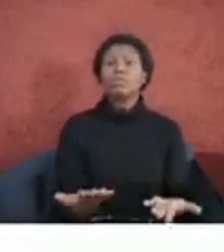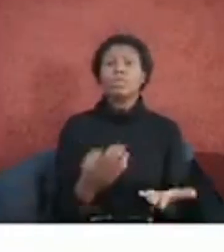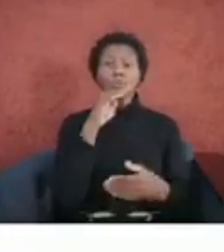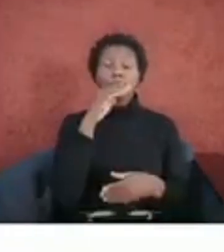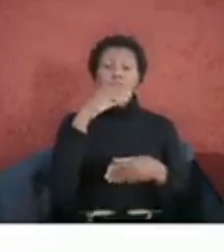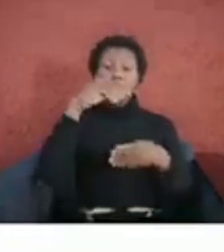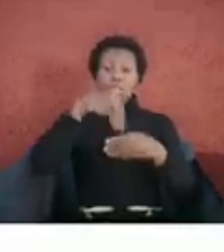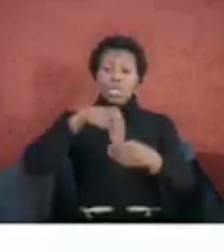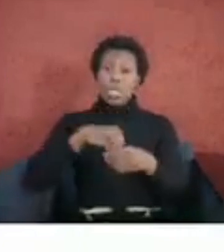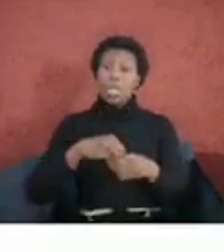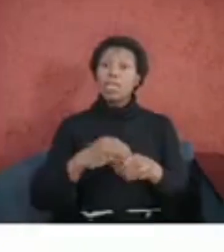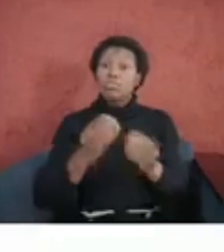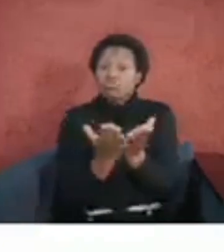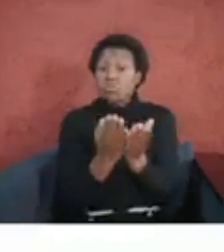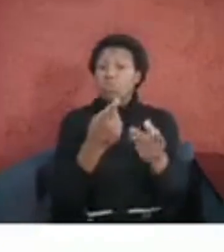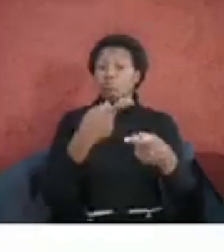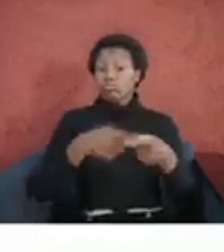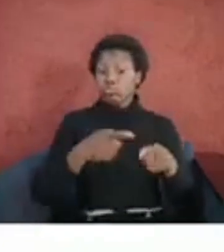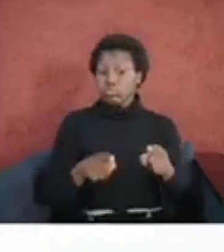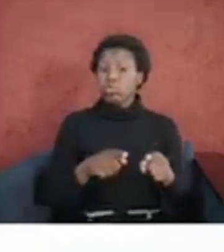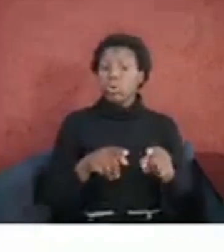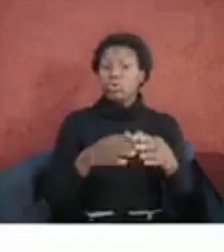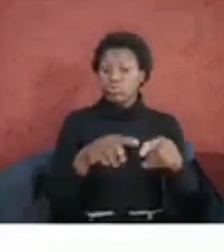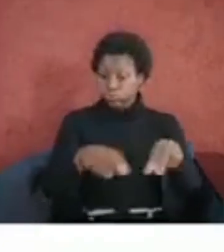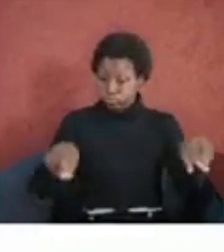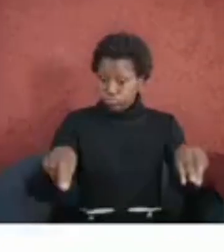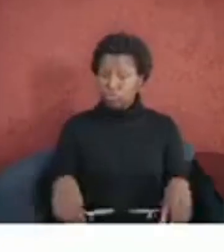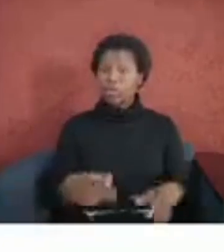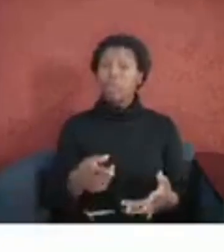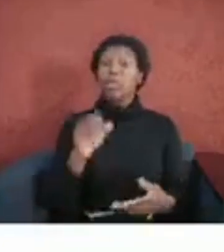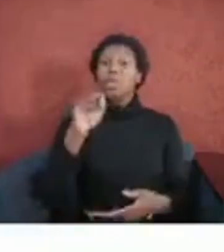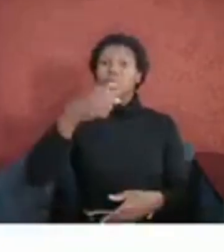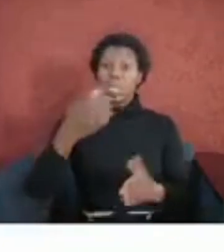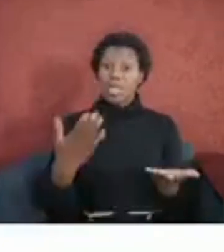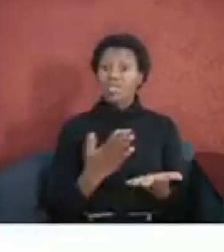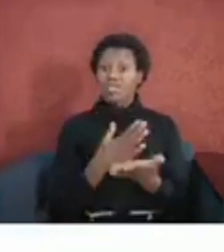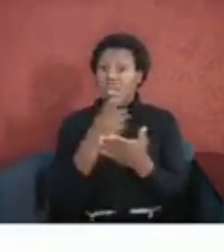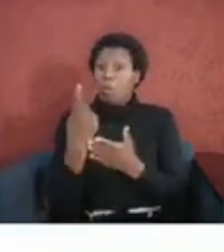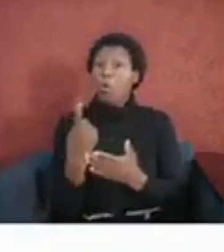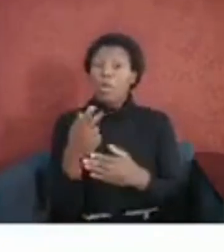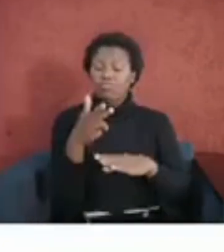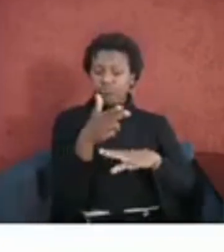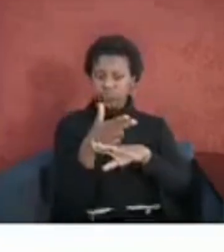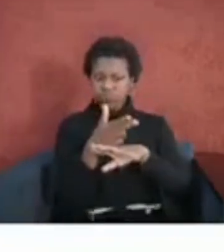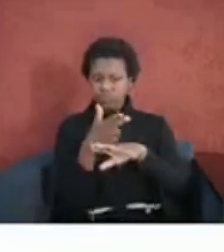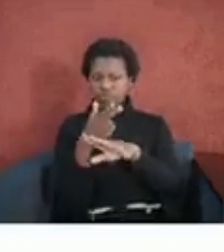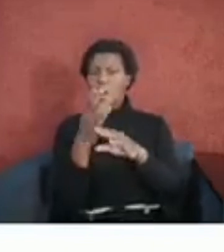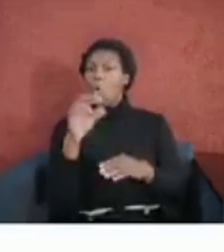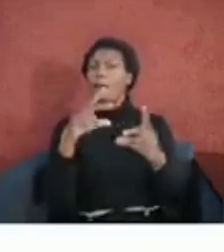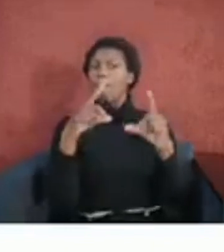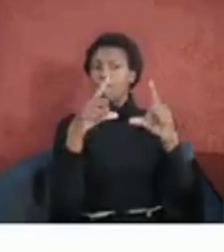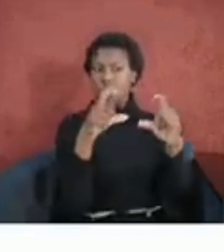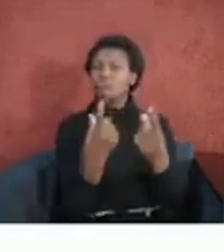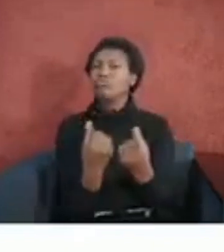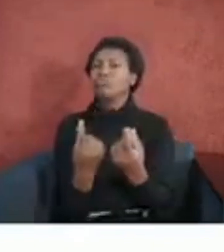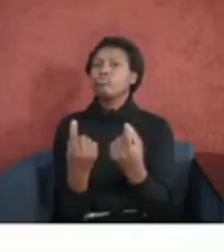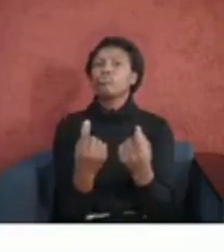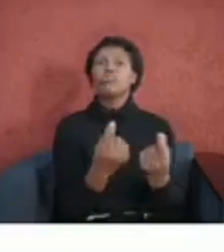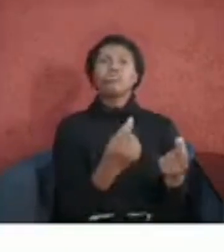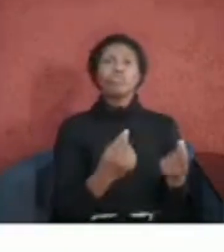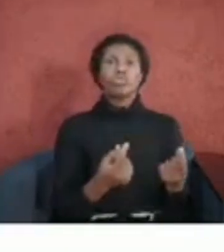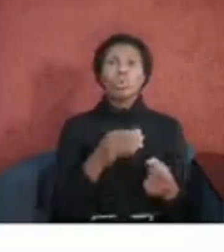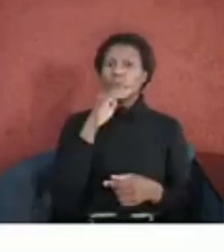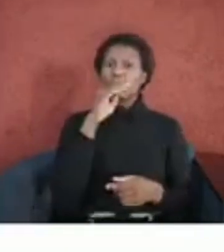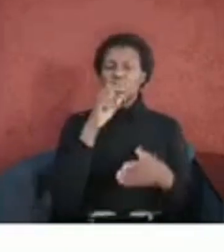school ground or anywhere else. Someone is taking a video of that, or someone is taking pictures of that. Distributing of such content